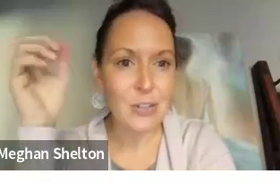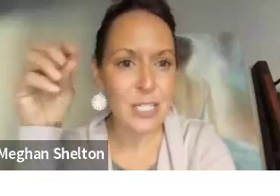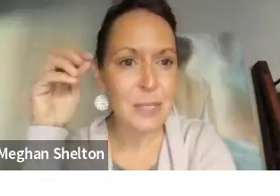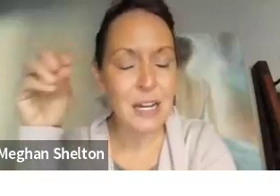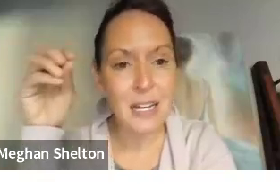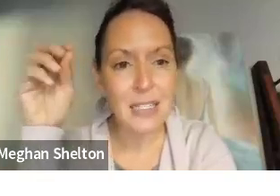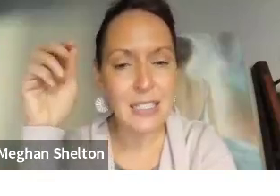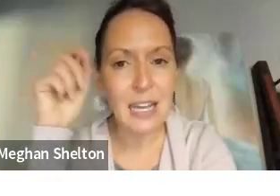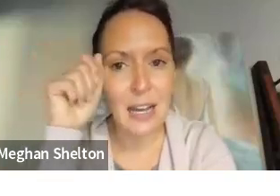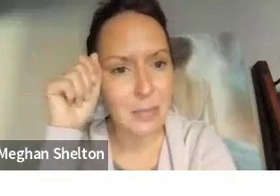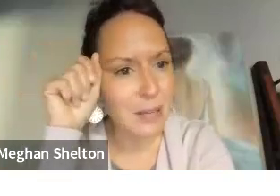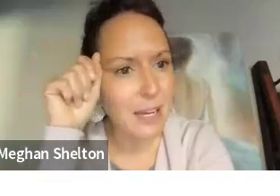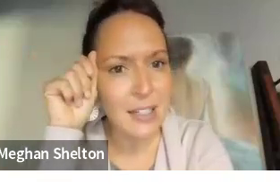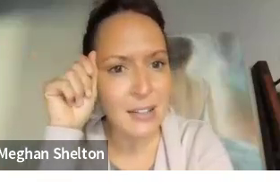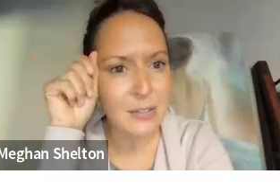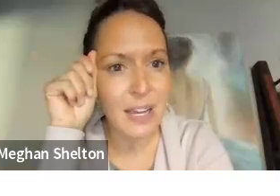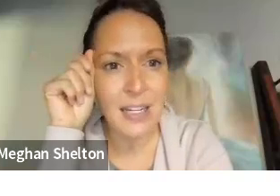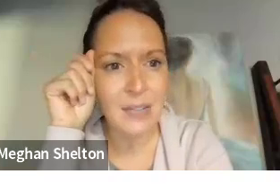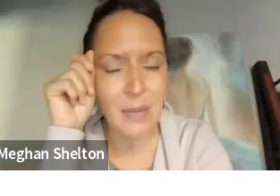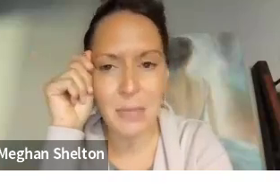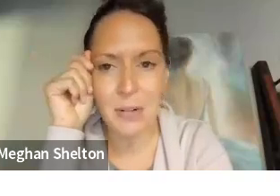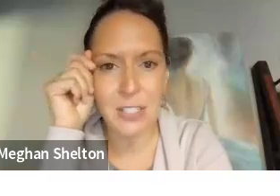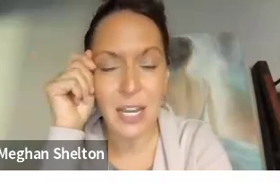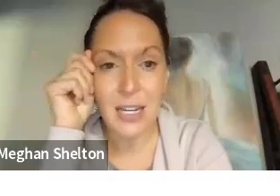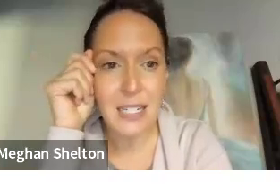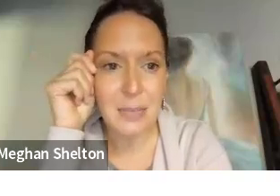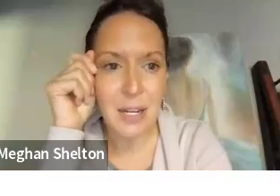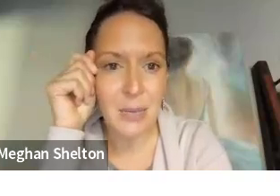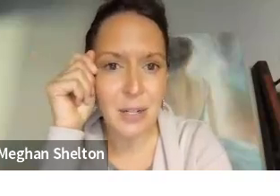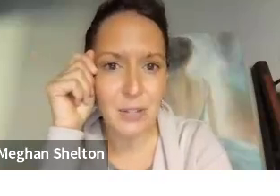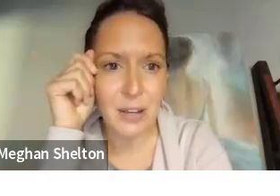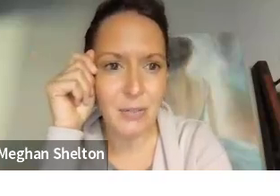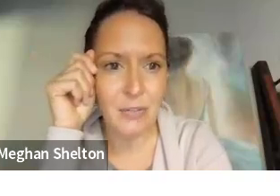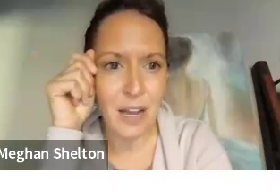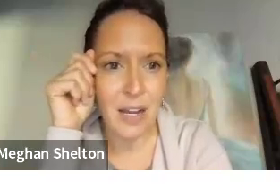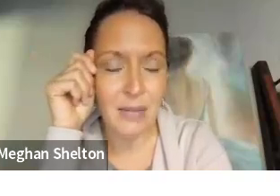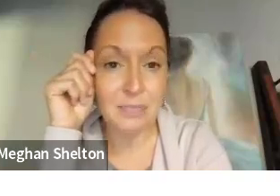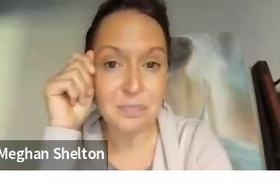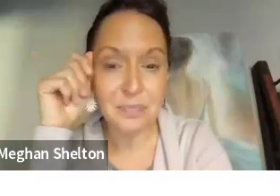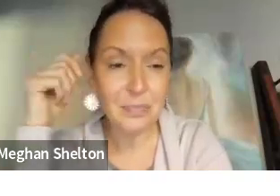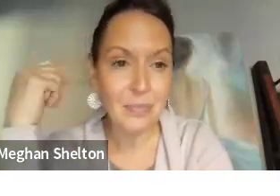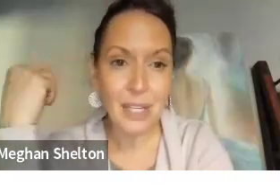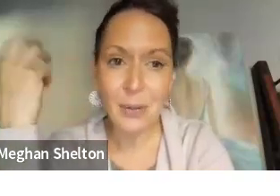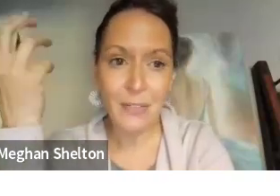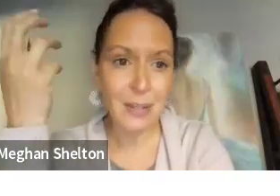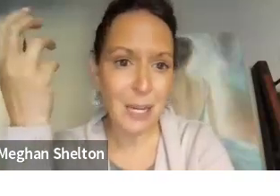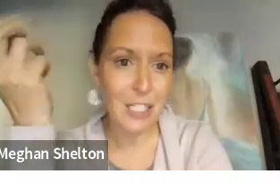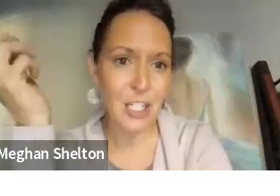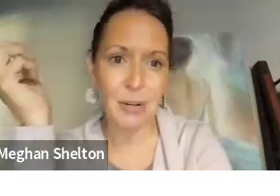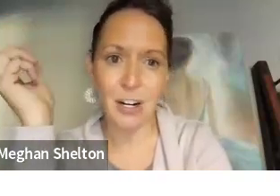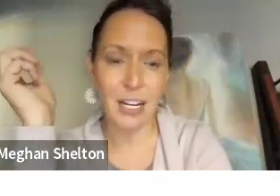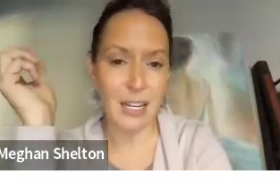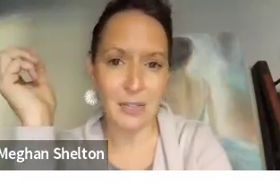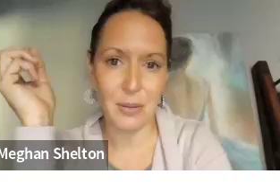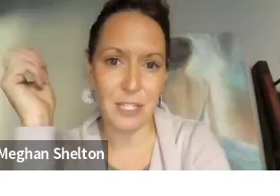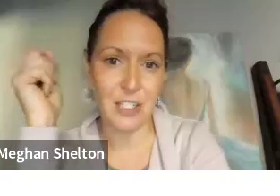limited. So just because any of our members, it doesn't matter where you live. If you have feedback to